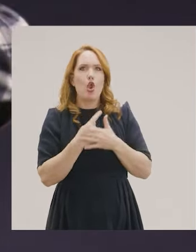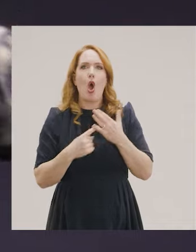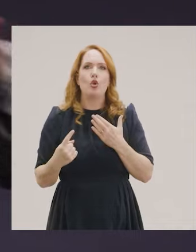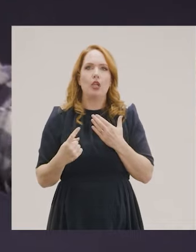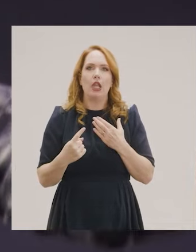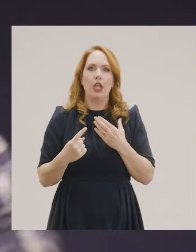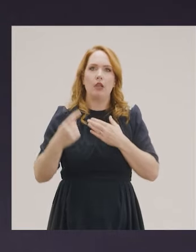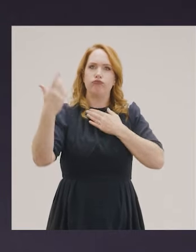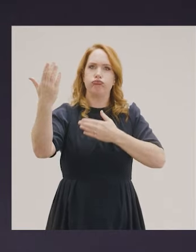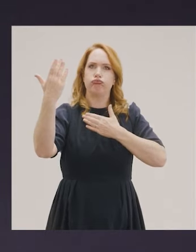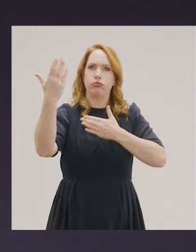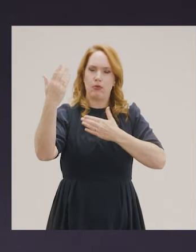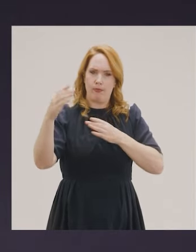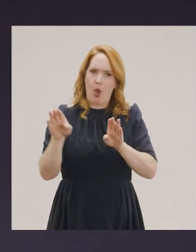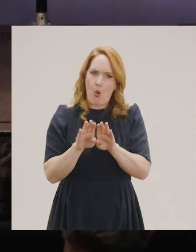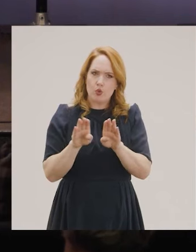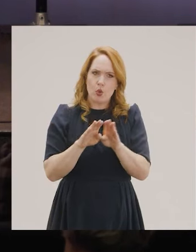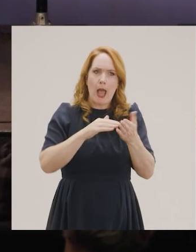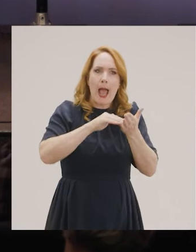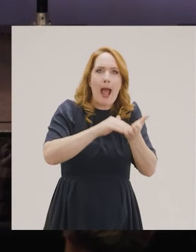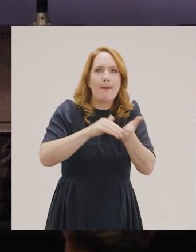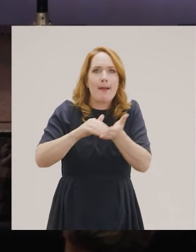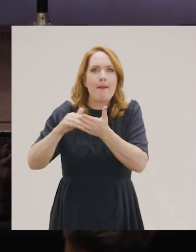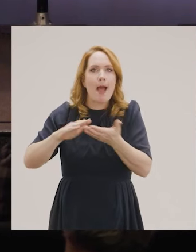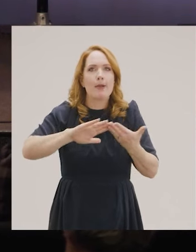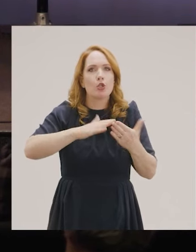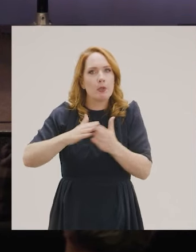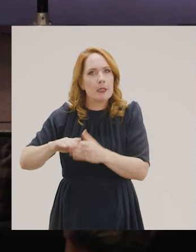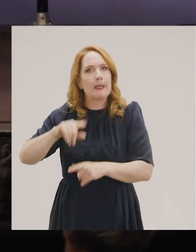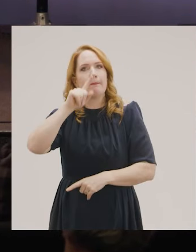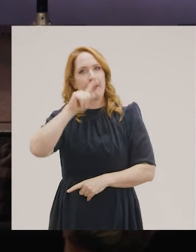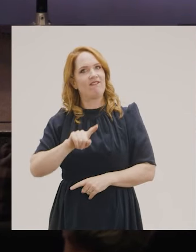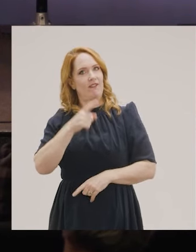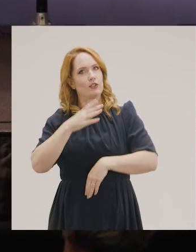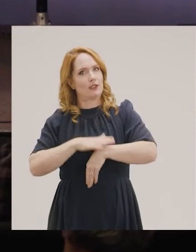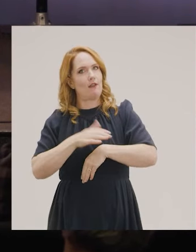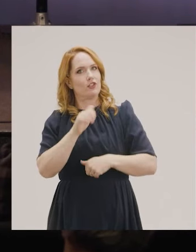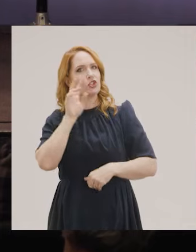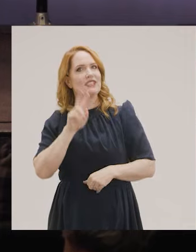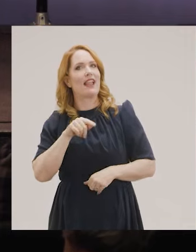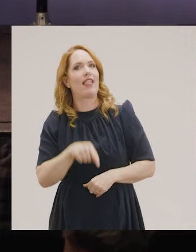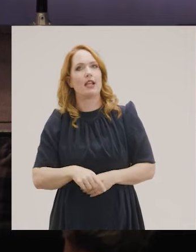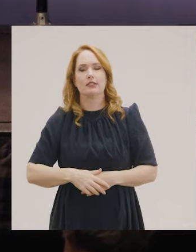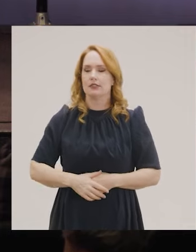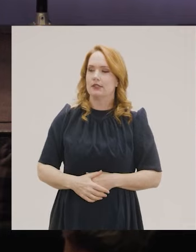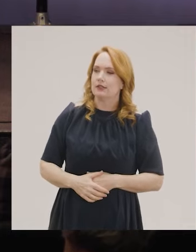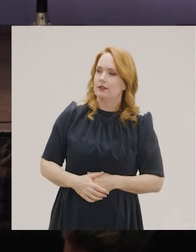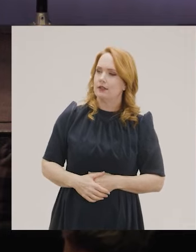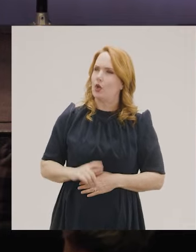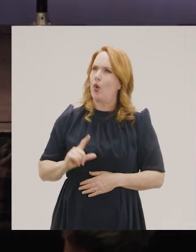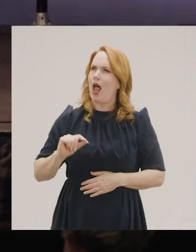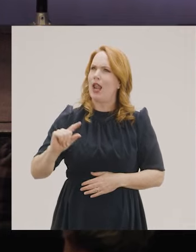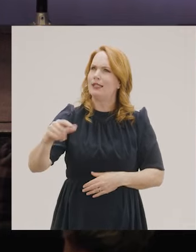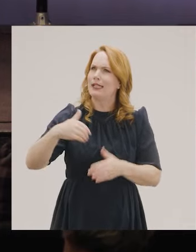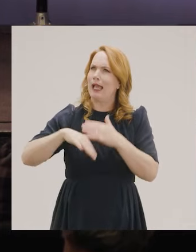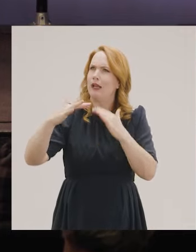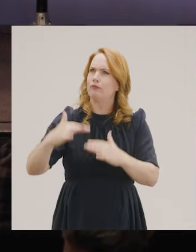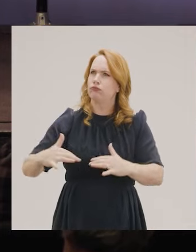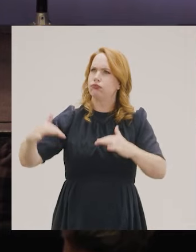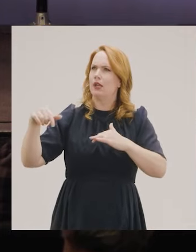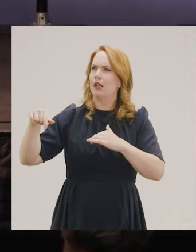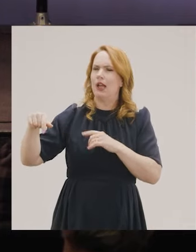actually helping the community." And she actually very kindly, when she was speaking in a public place just after that, said, and I